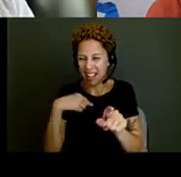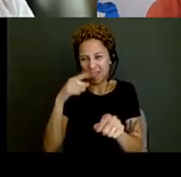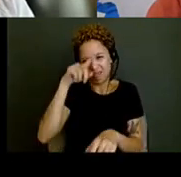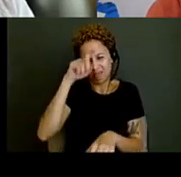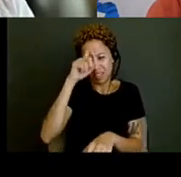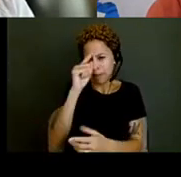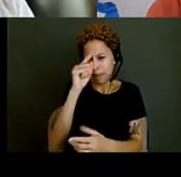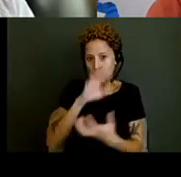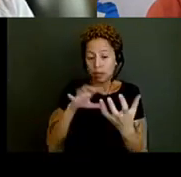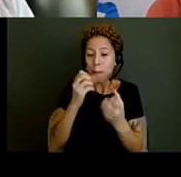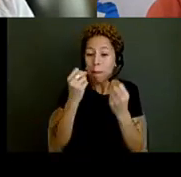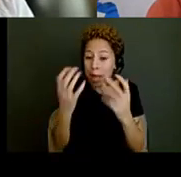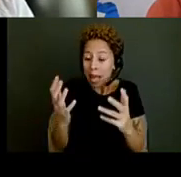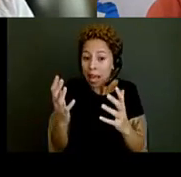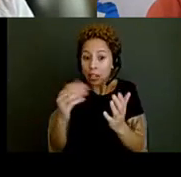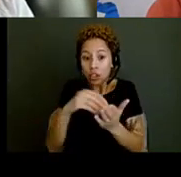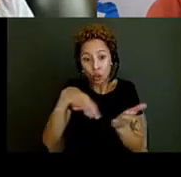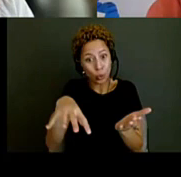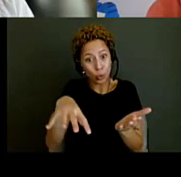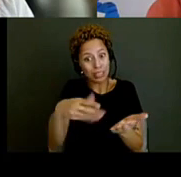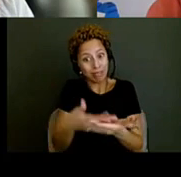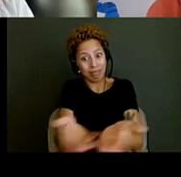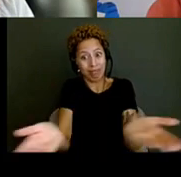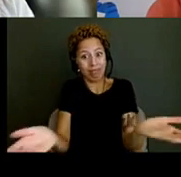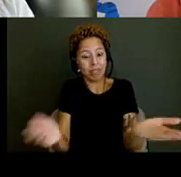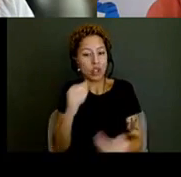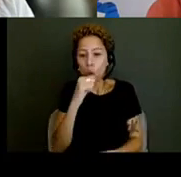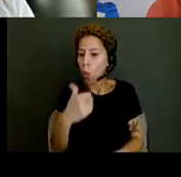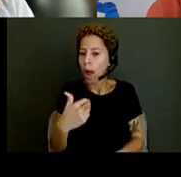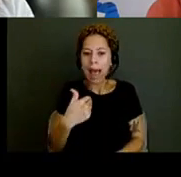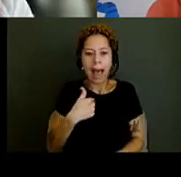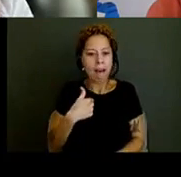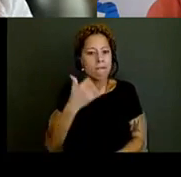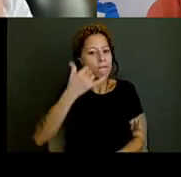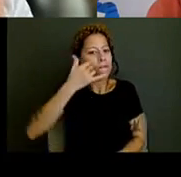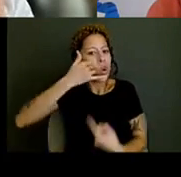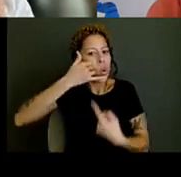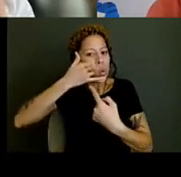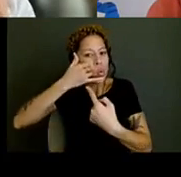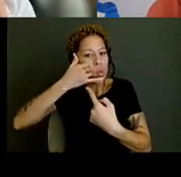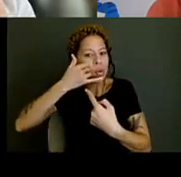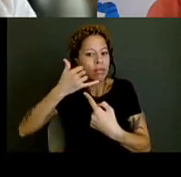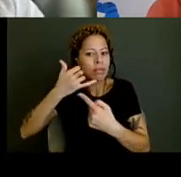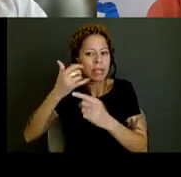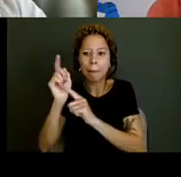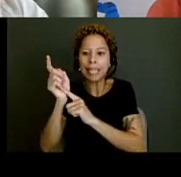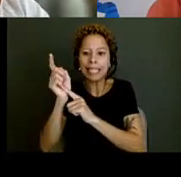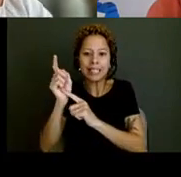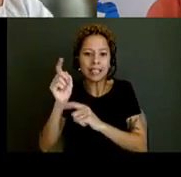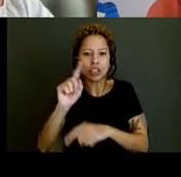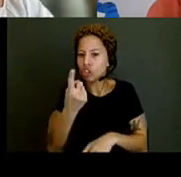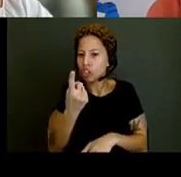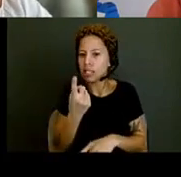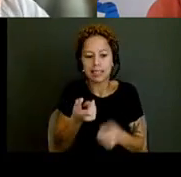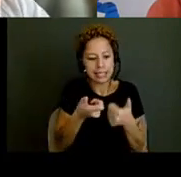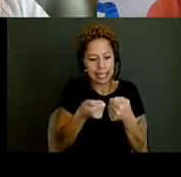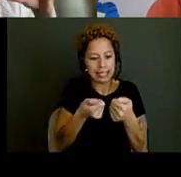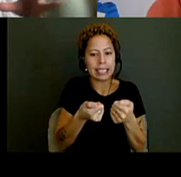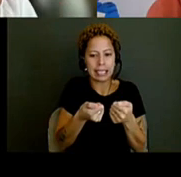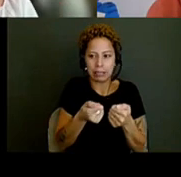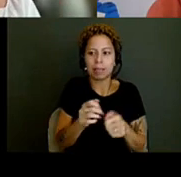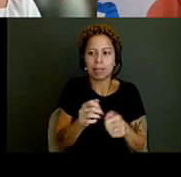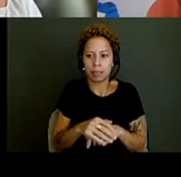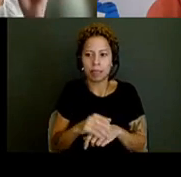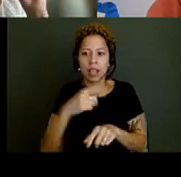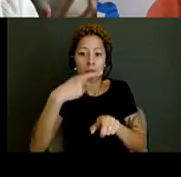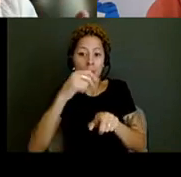a texting plan and not a phone call plan. Yes. Maybe yeah. Yes. And I'm sure. Absolutely. And Paul will cover